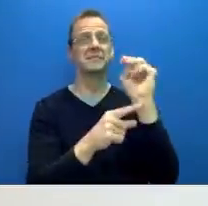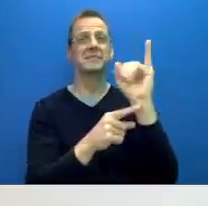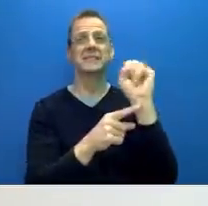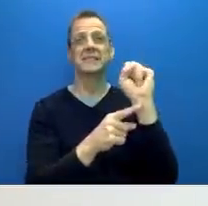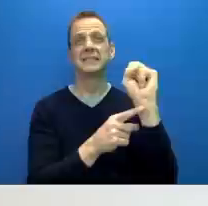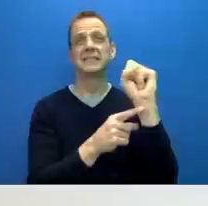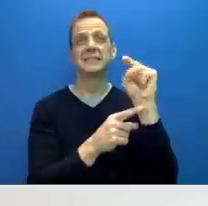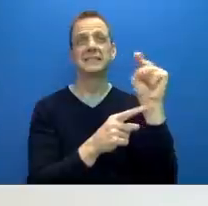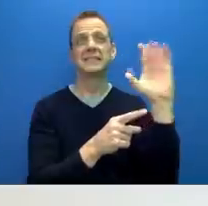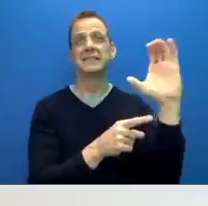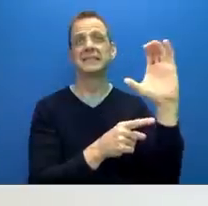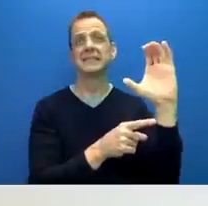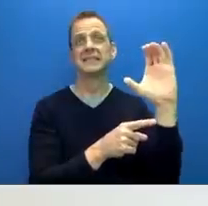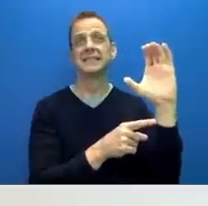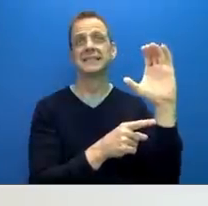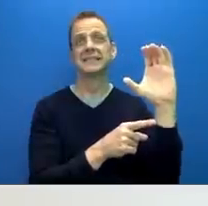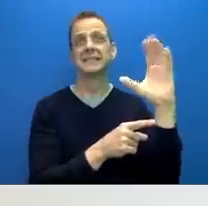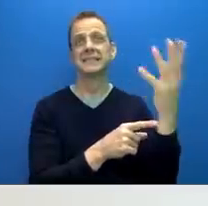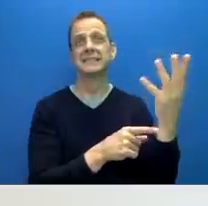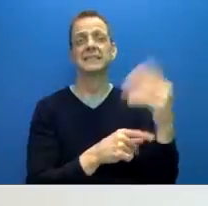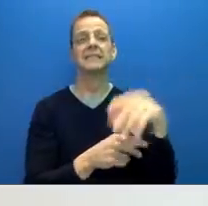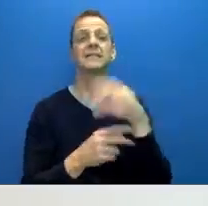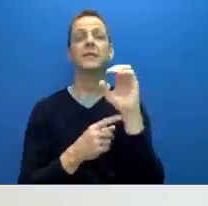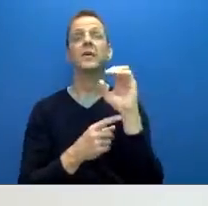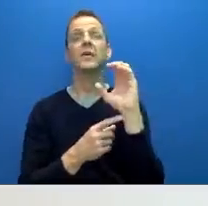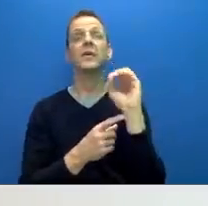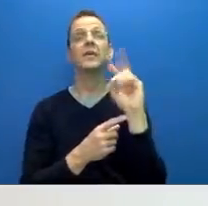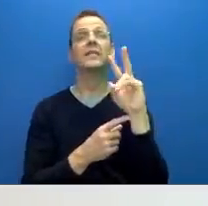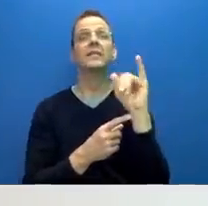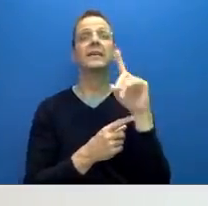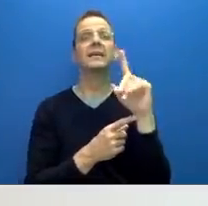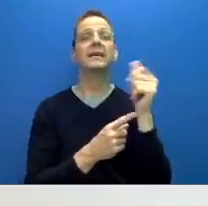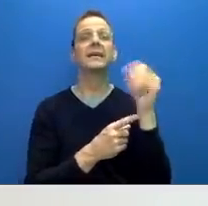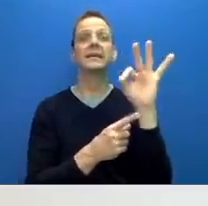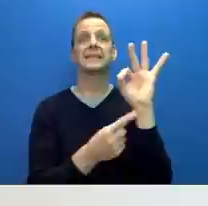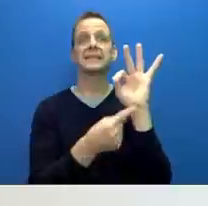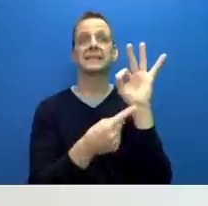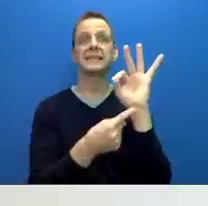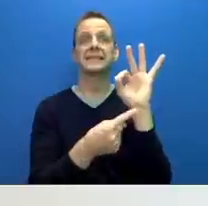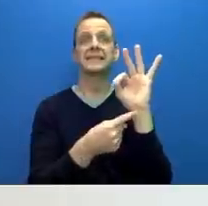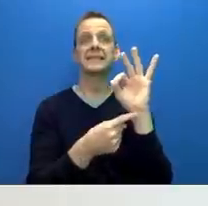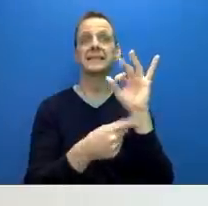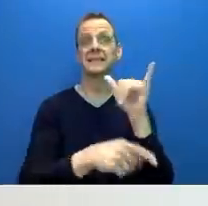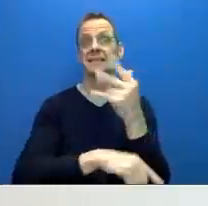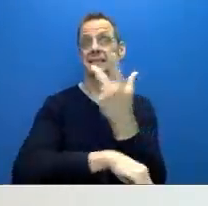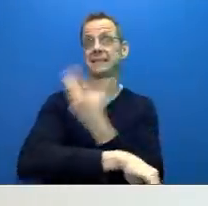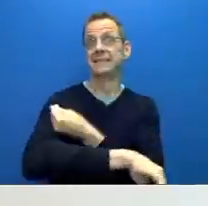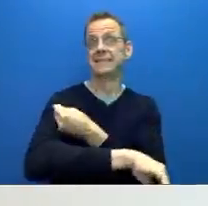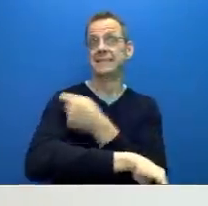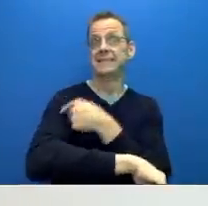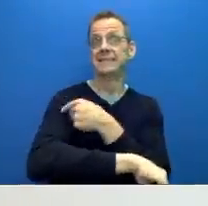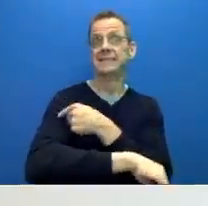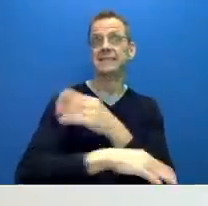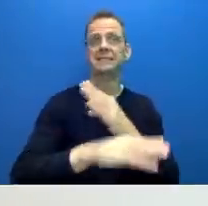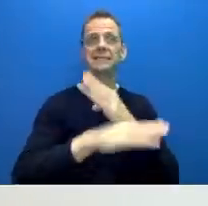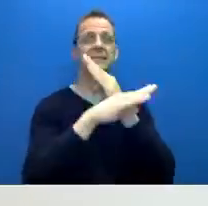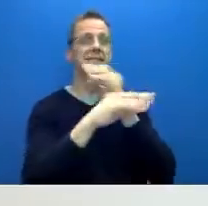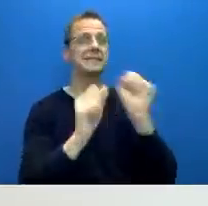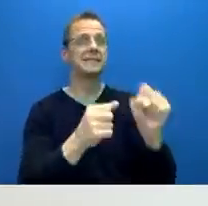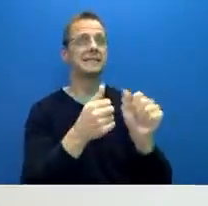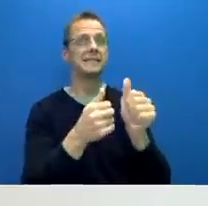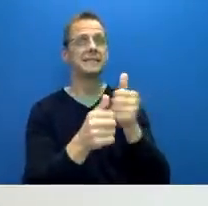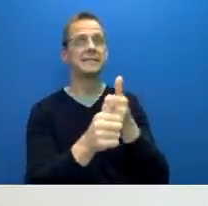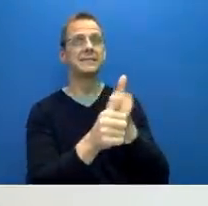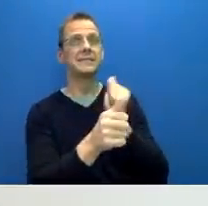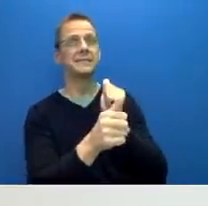is a vaccine preventable illness, where vaccines for the under 12 age group are likely within 6 months